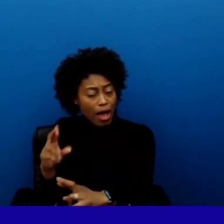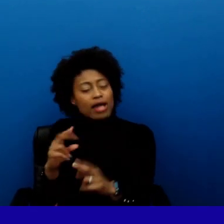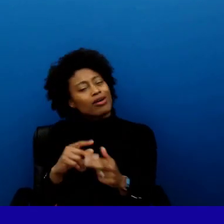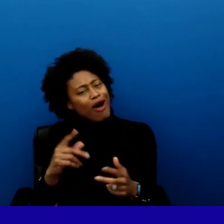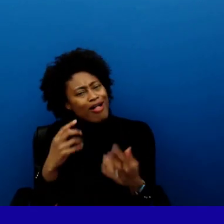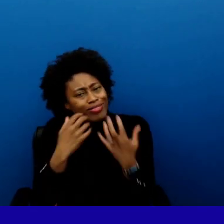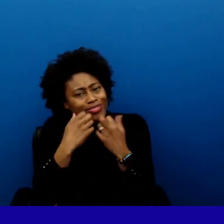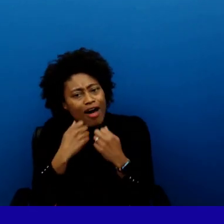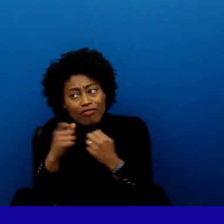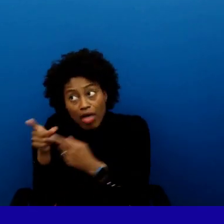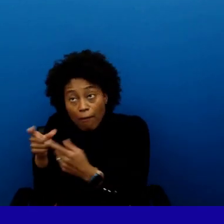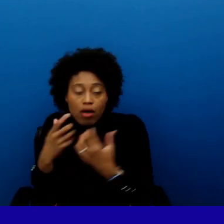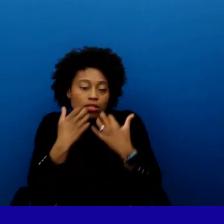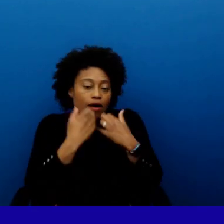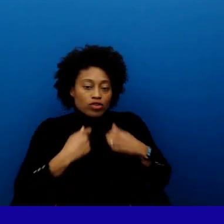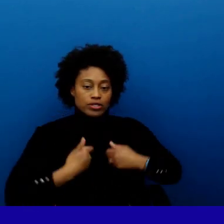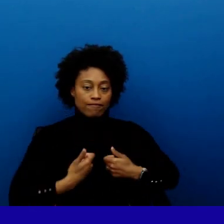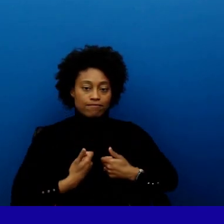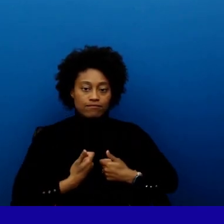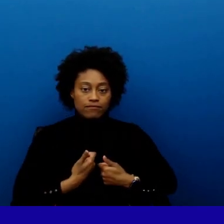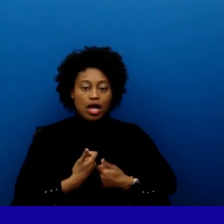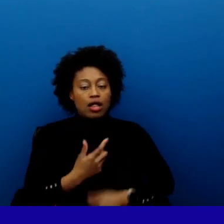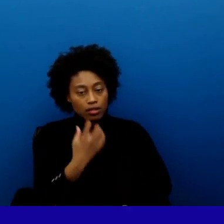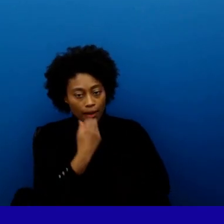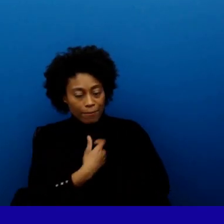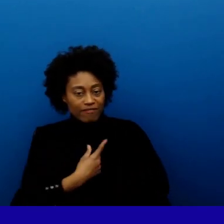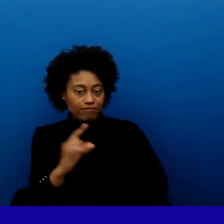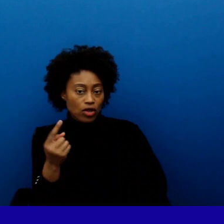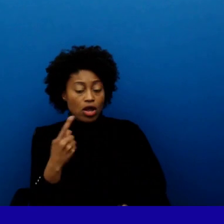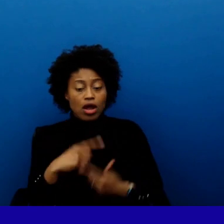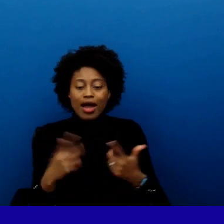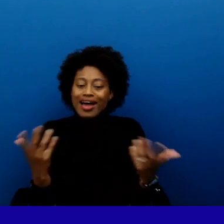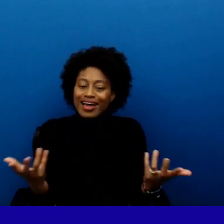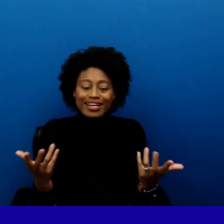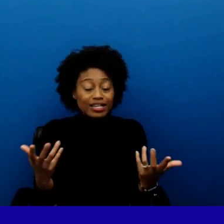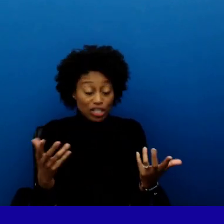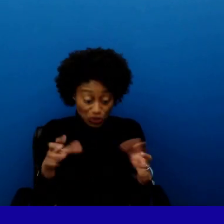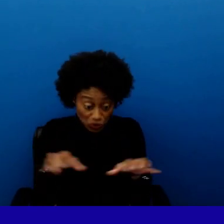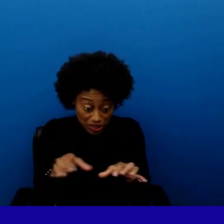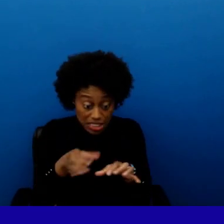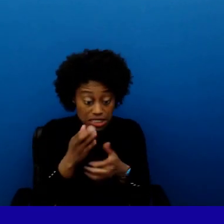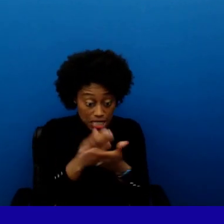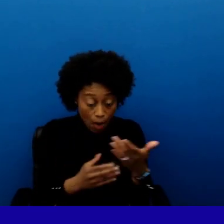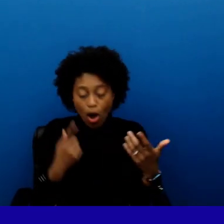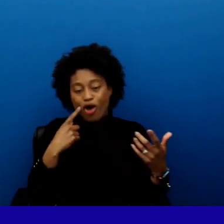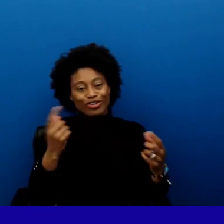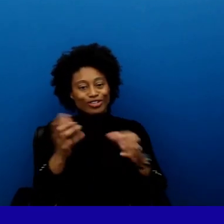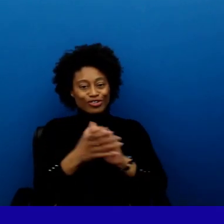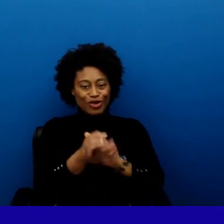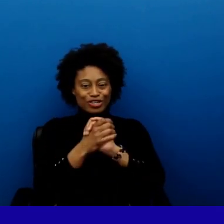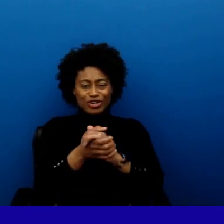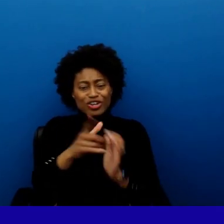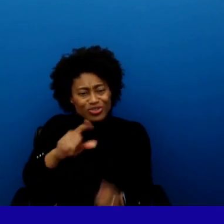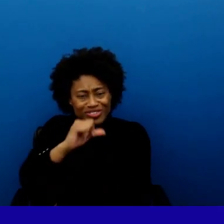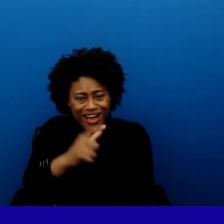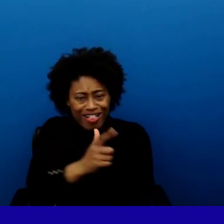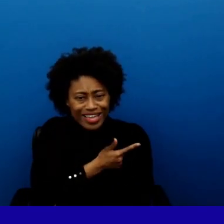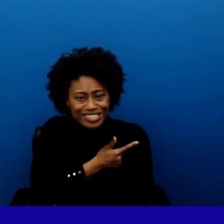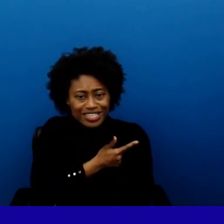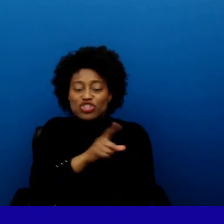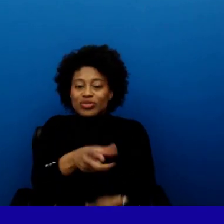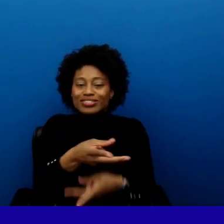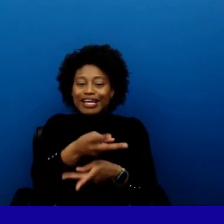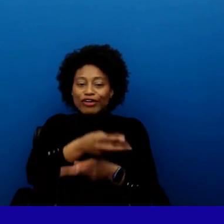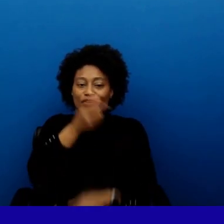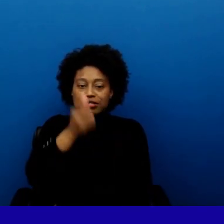people, and do what you can do. And congratulations, like you're not lazy. You're taking care of yourself, and that's